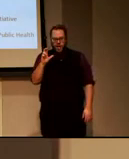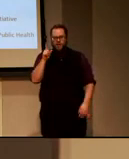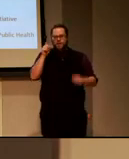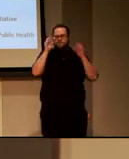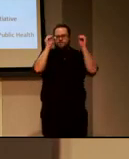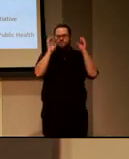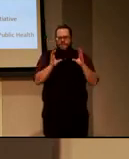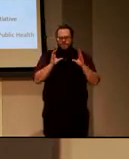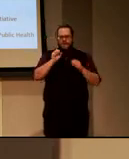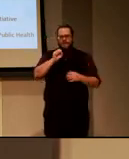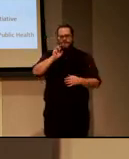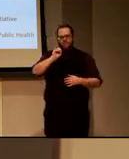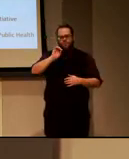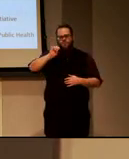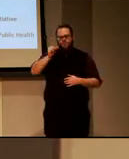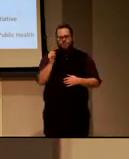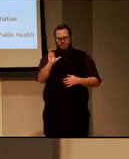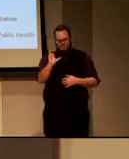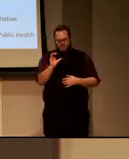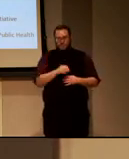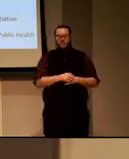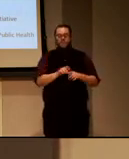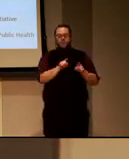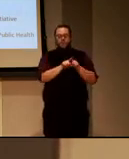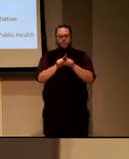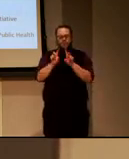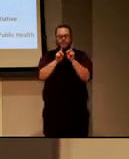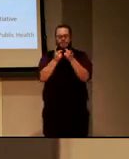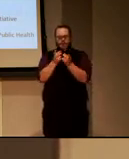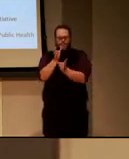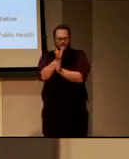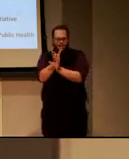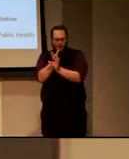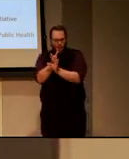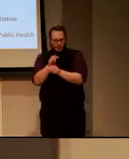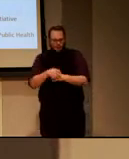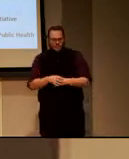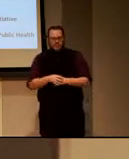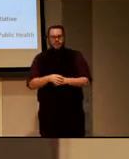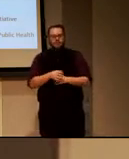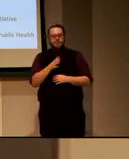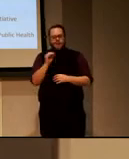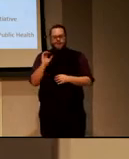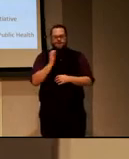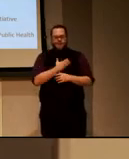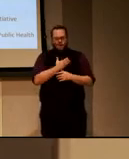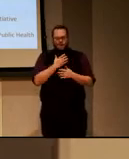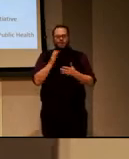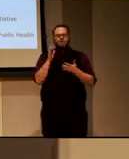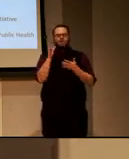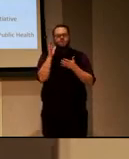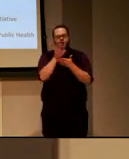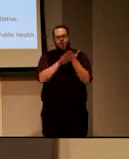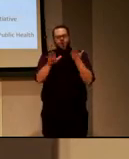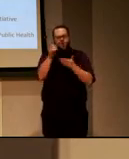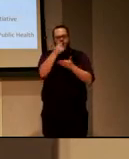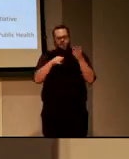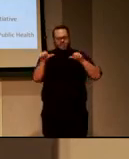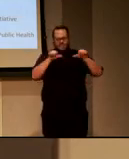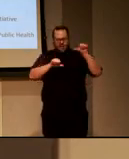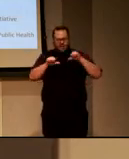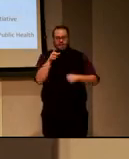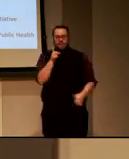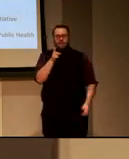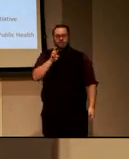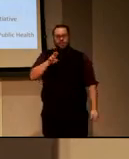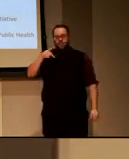Journalism and Communication, as well as in the Department of Psychology in our College of Arts and Sciences. Dr. Peters